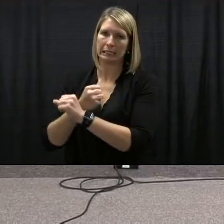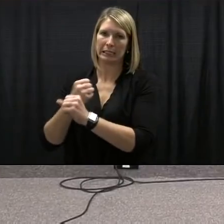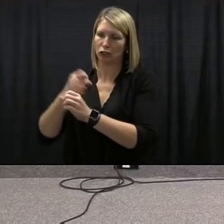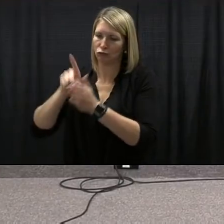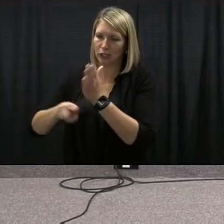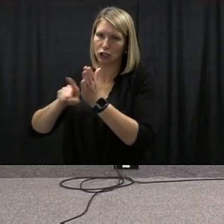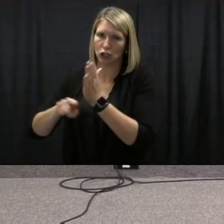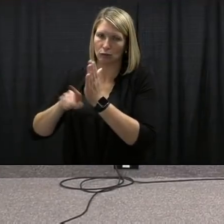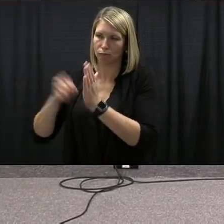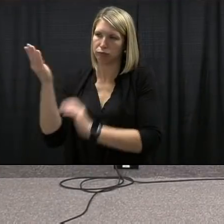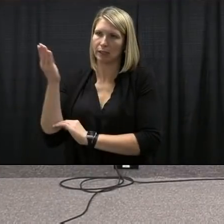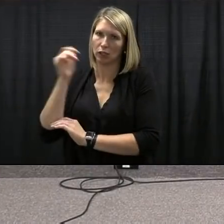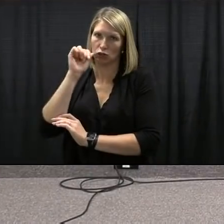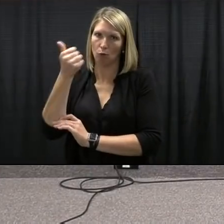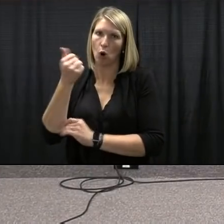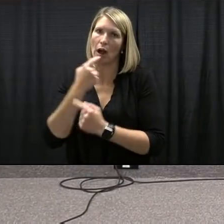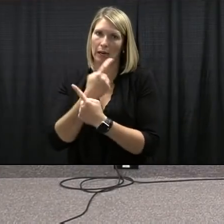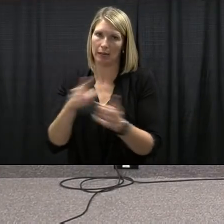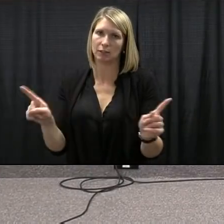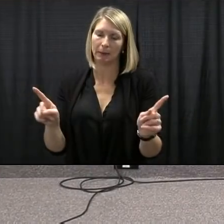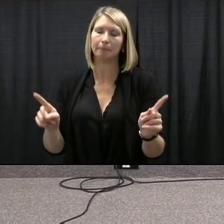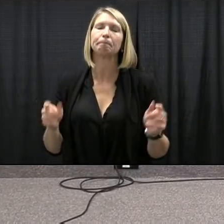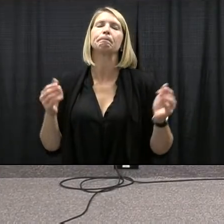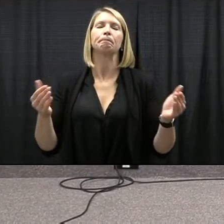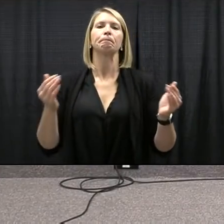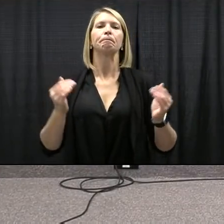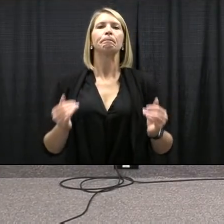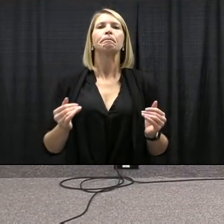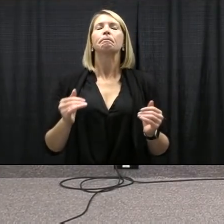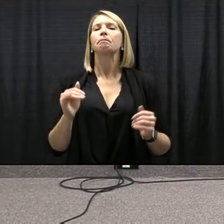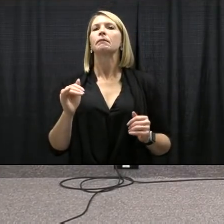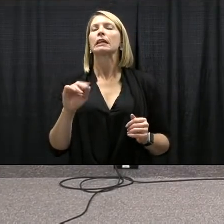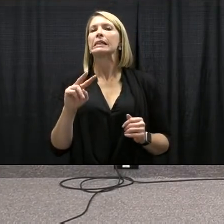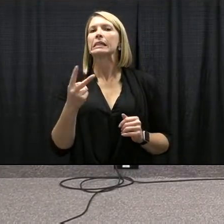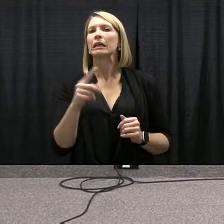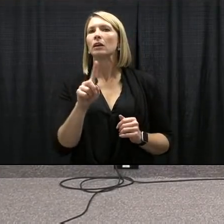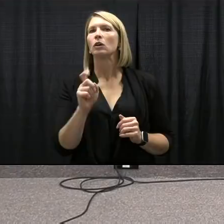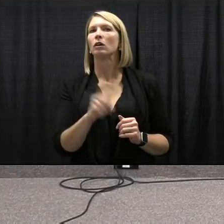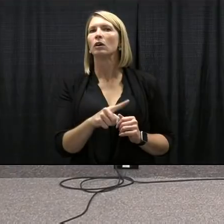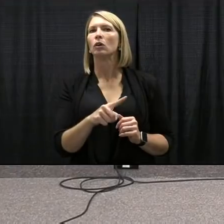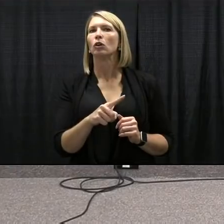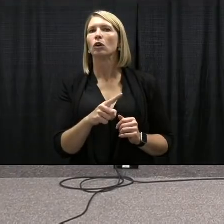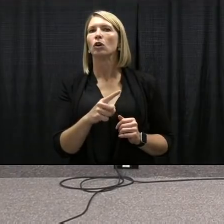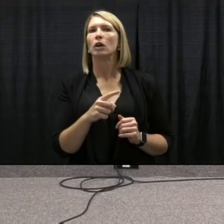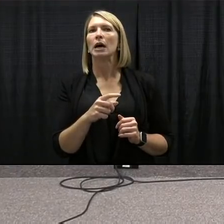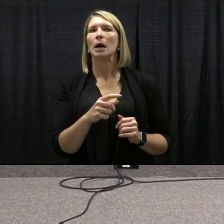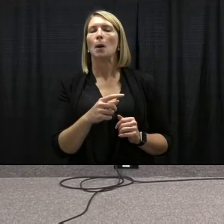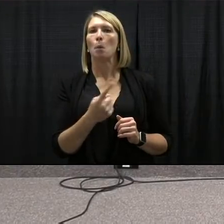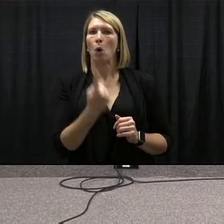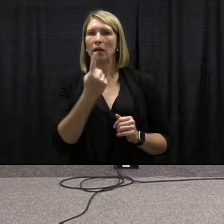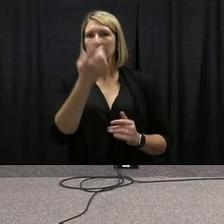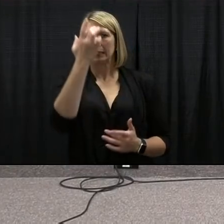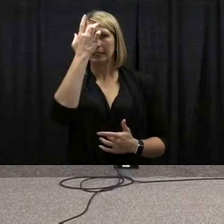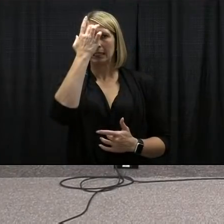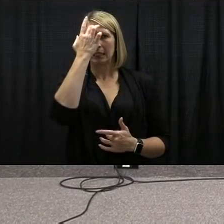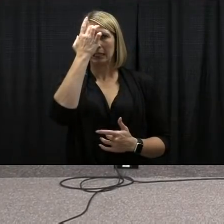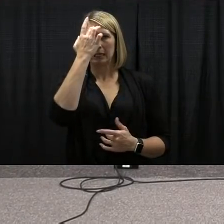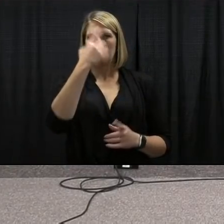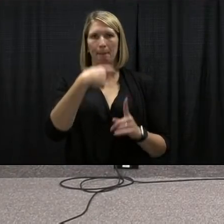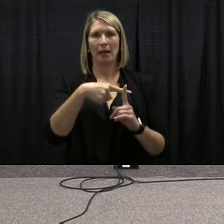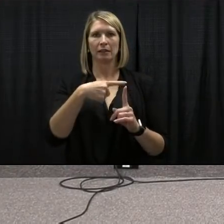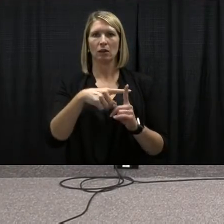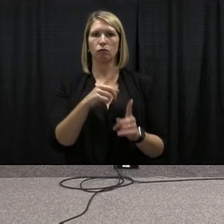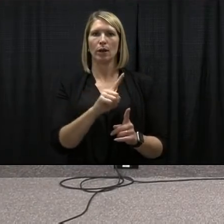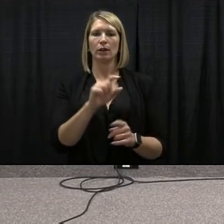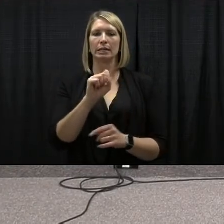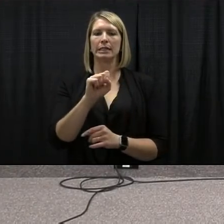this, there's a lot of concern around the positive case at St. Luke's Home. Can you provide an update on what's happening there